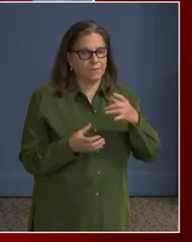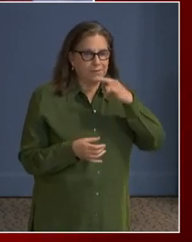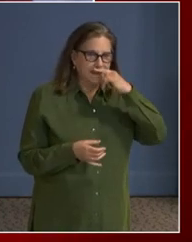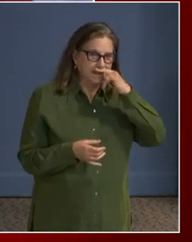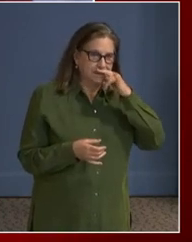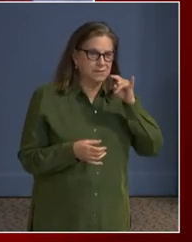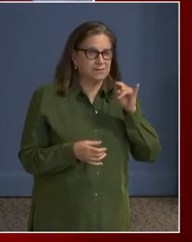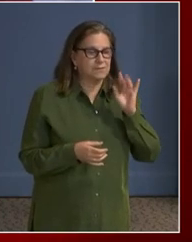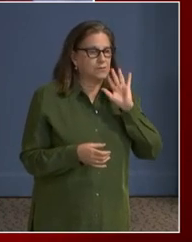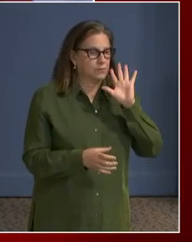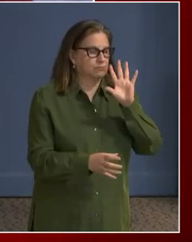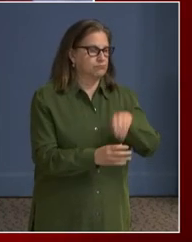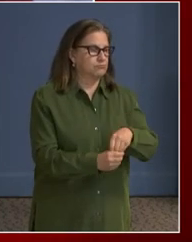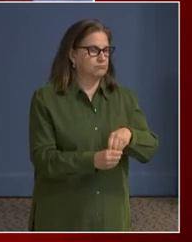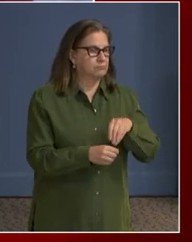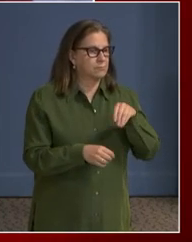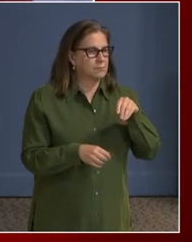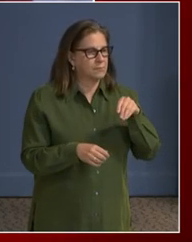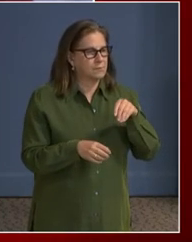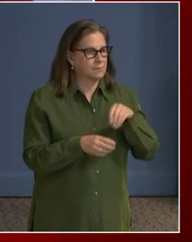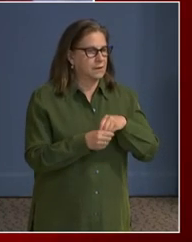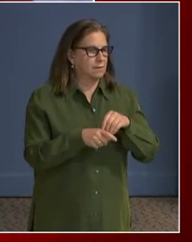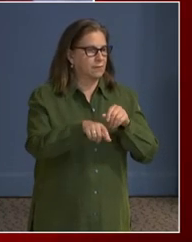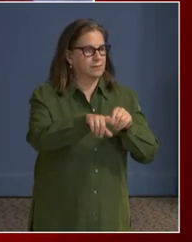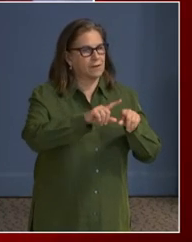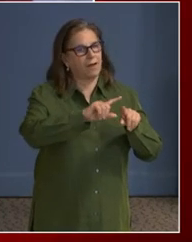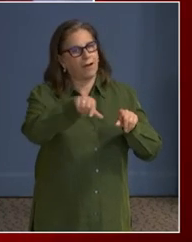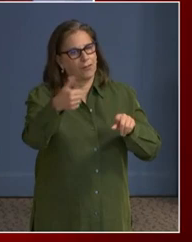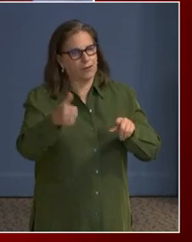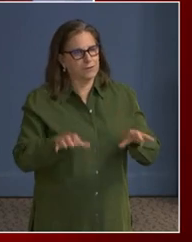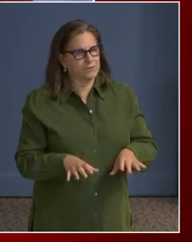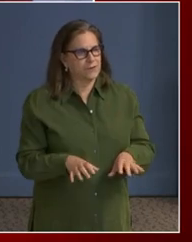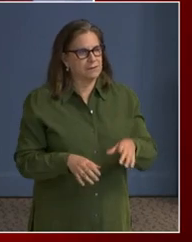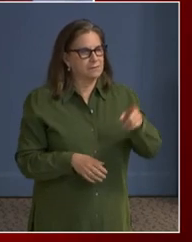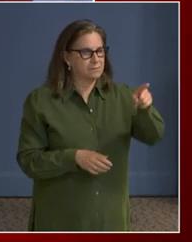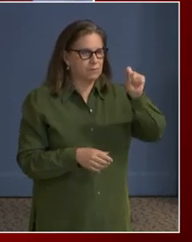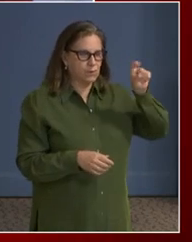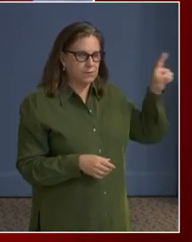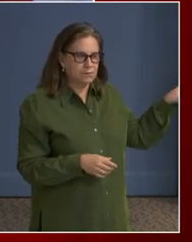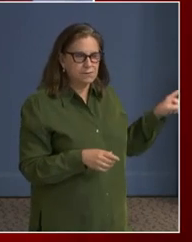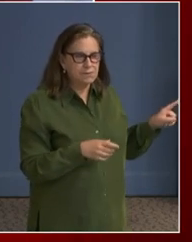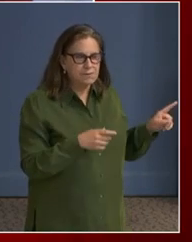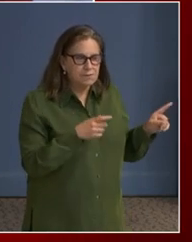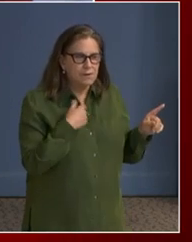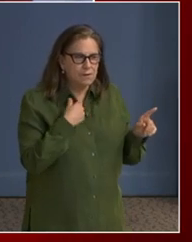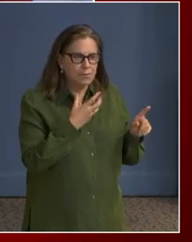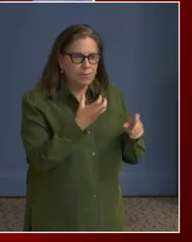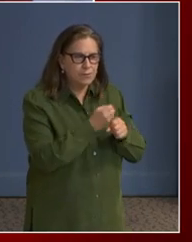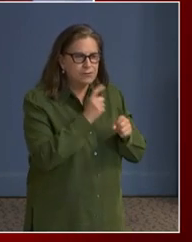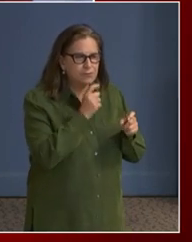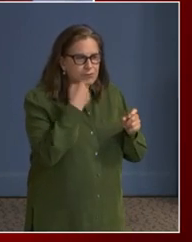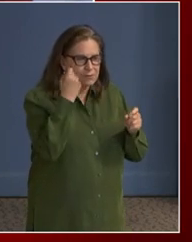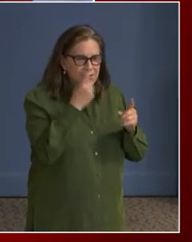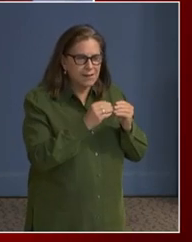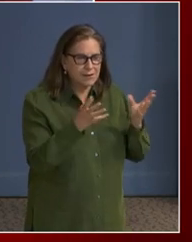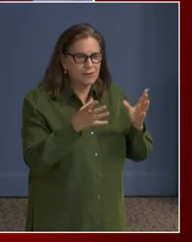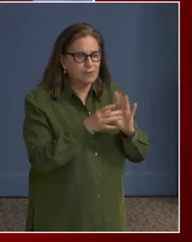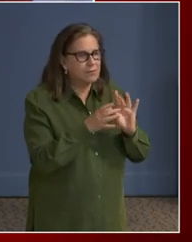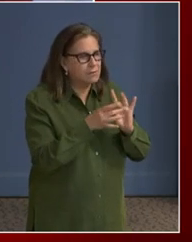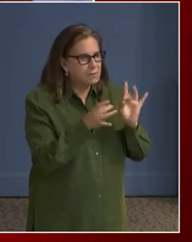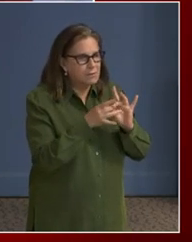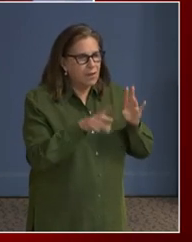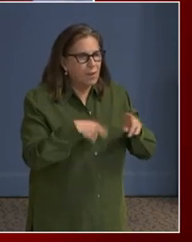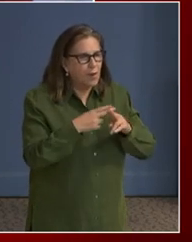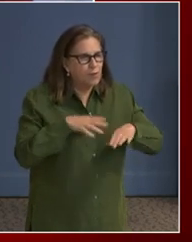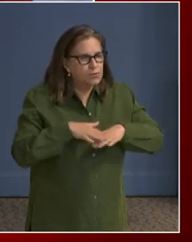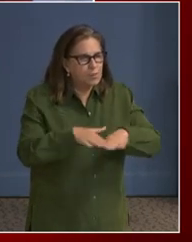person. Yeah, that would, yeah, I understand that, but I'm just saying, you were saying that the swimming pool would be moved back. That's I'm correct.